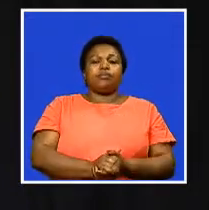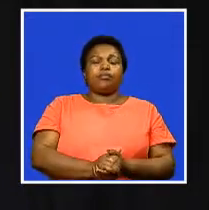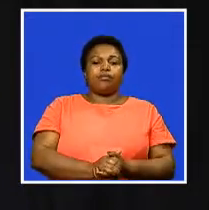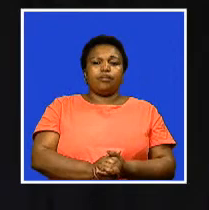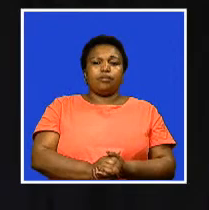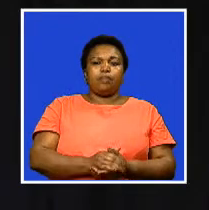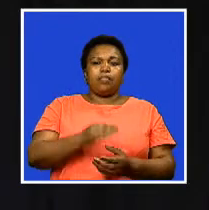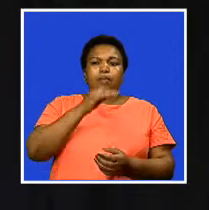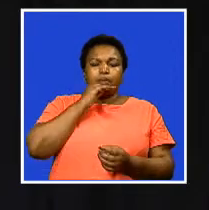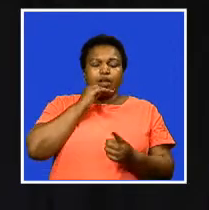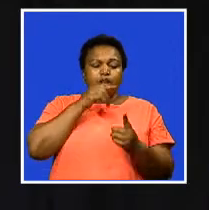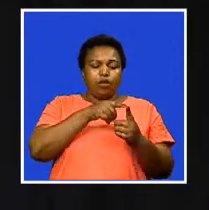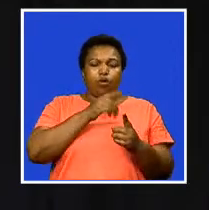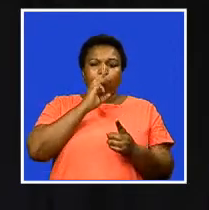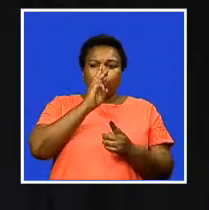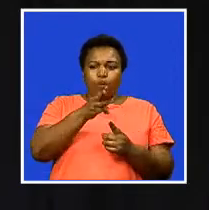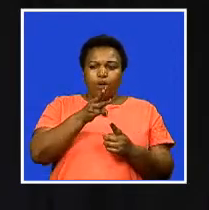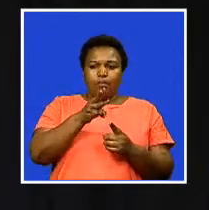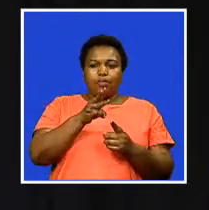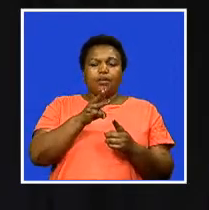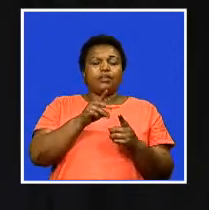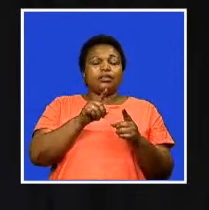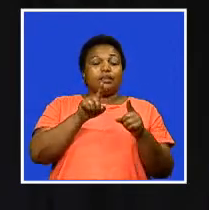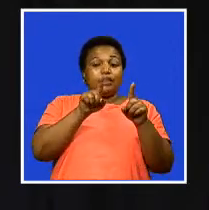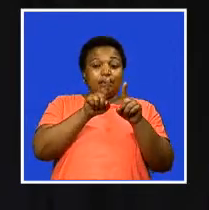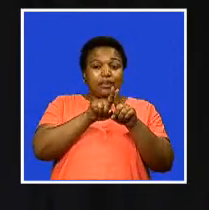lokutawuba almost like a superhero